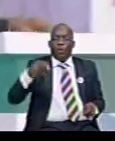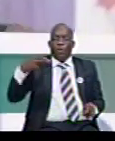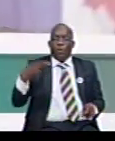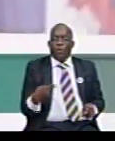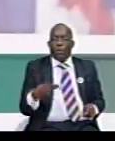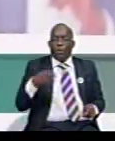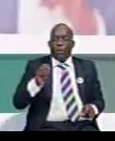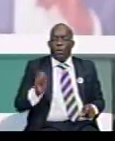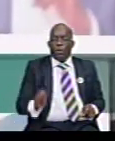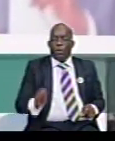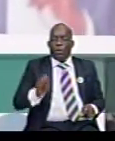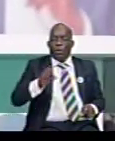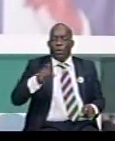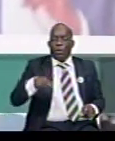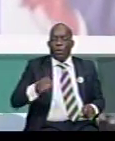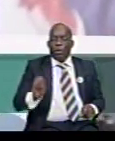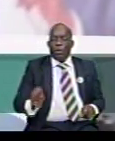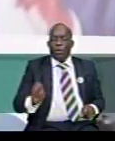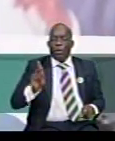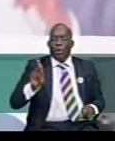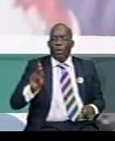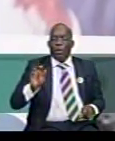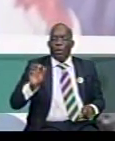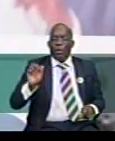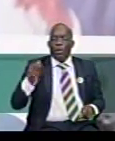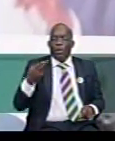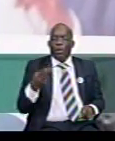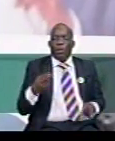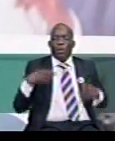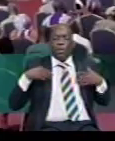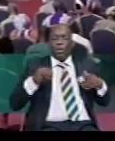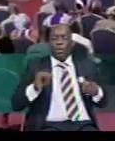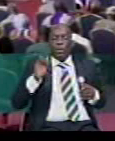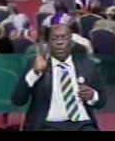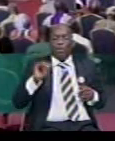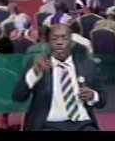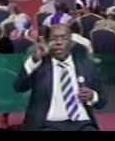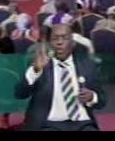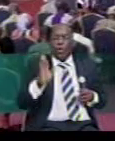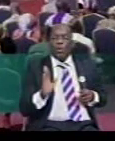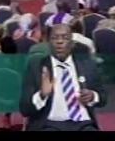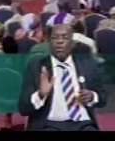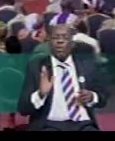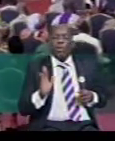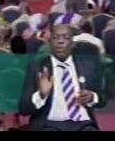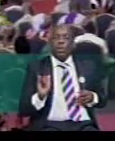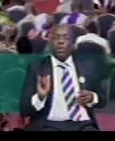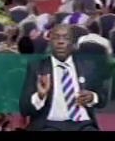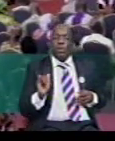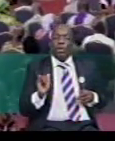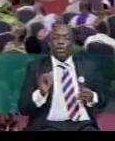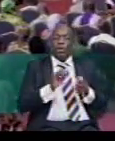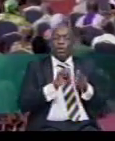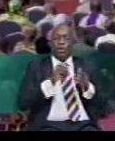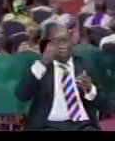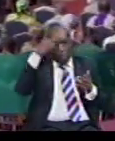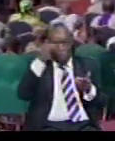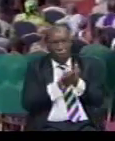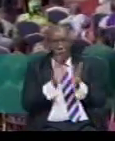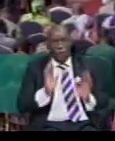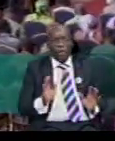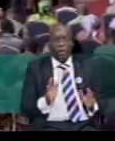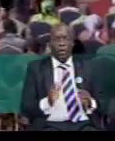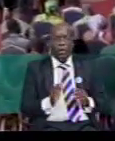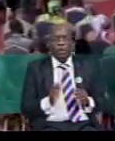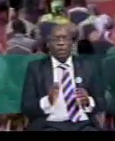healing by godly believers. Look at number one. Number one, we're